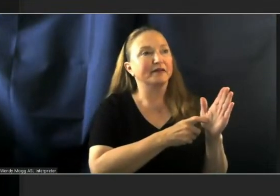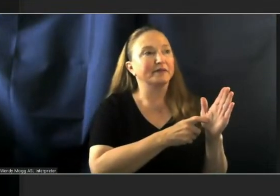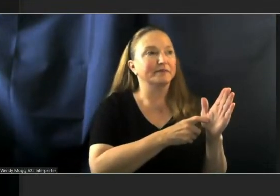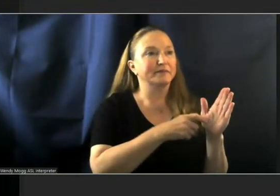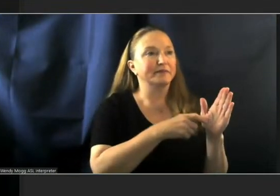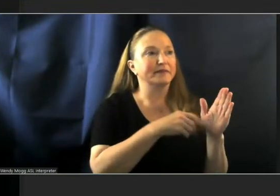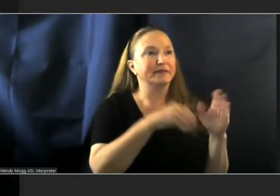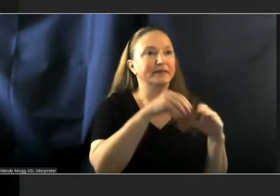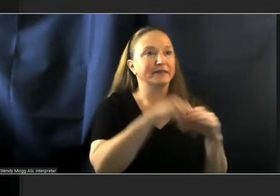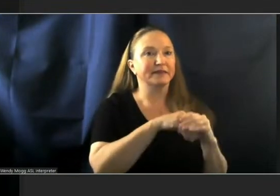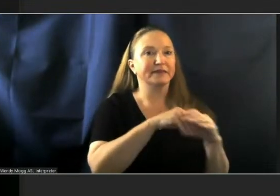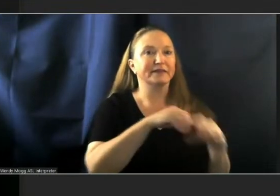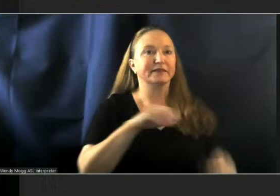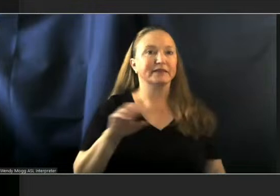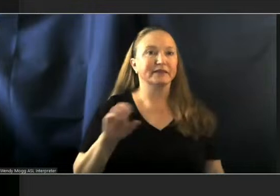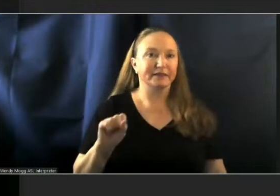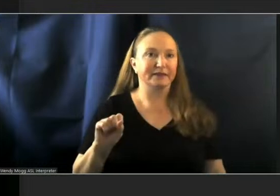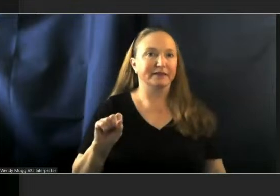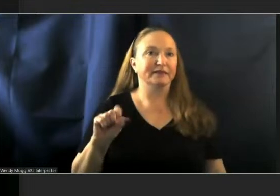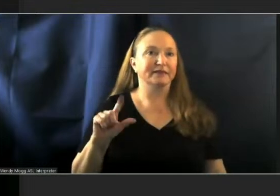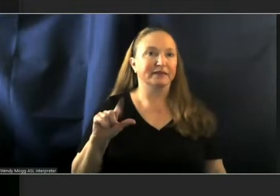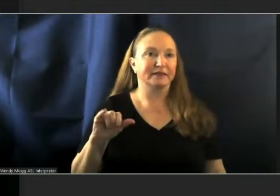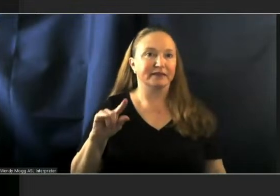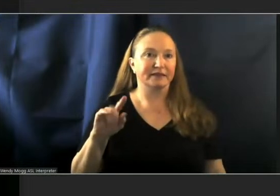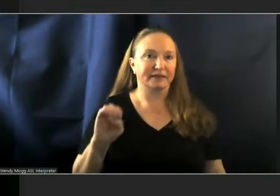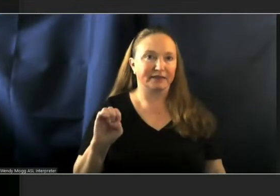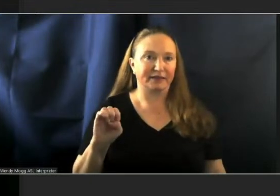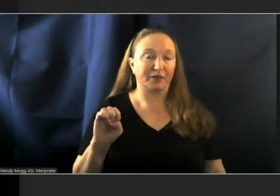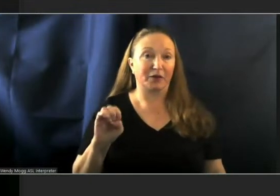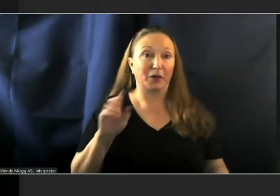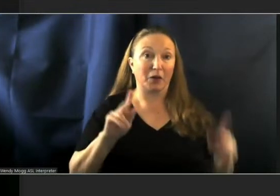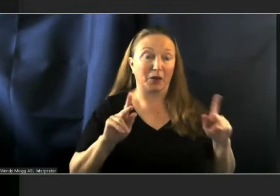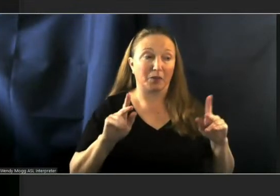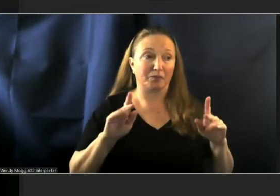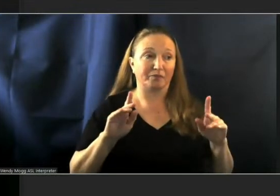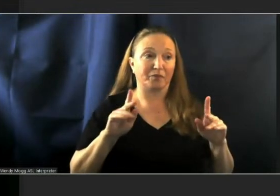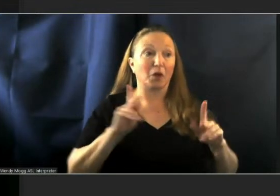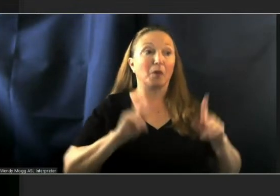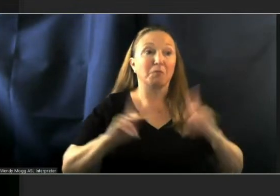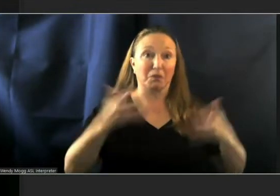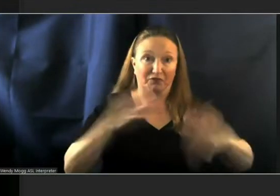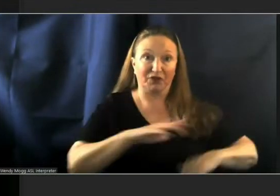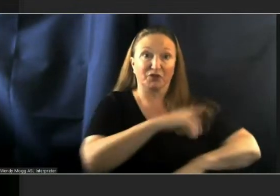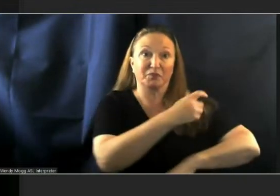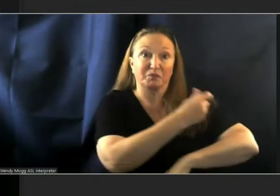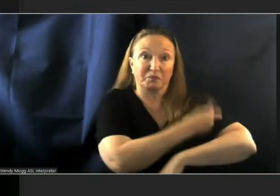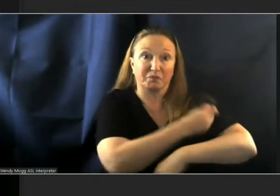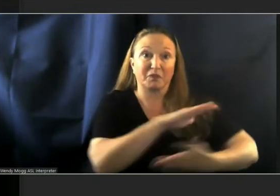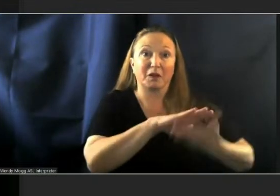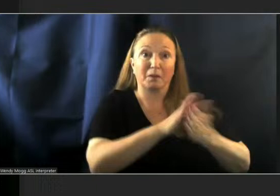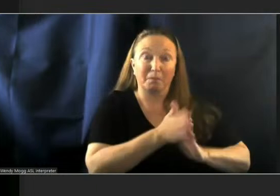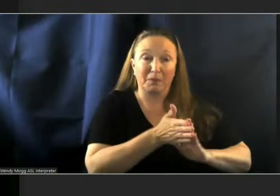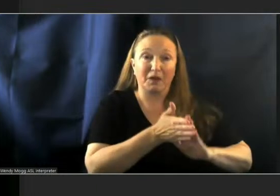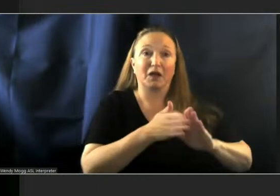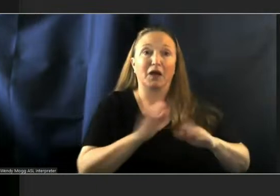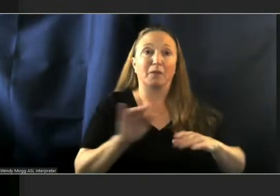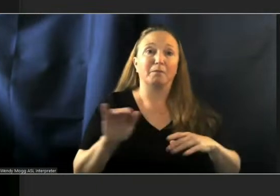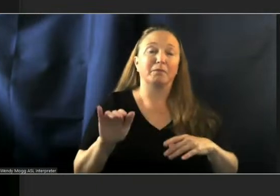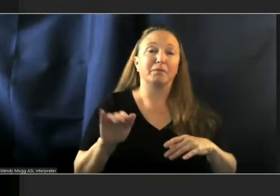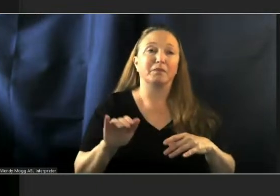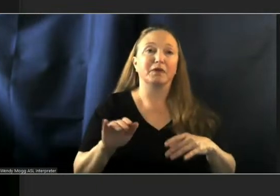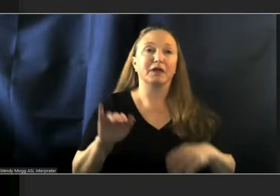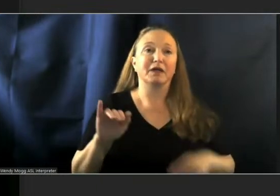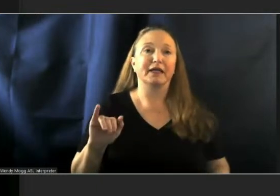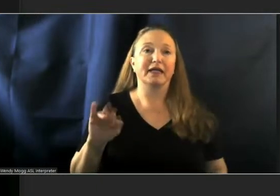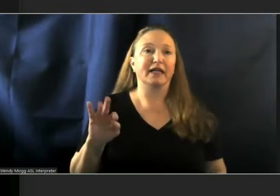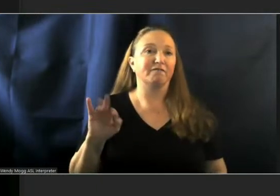slide that Kirk showed us, the post-vaccinated infections were much more prevalent among women. But